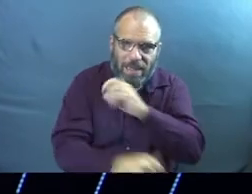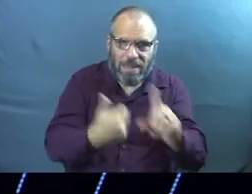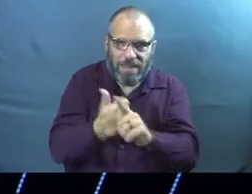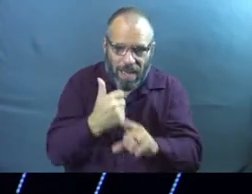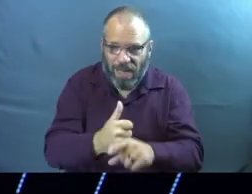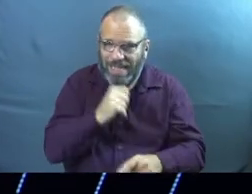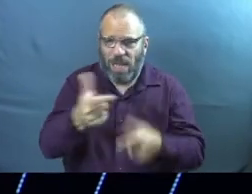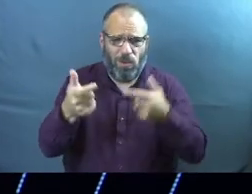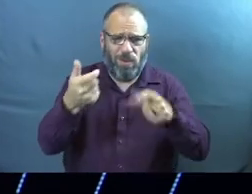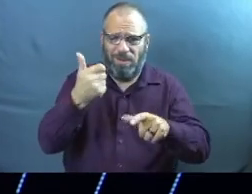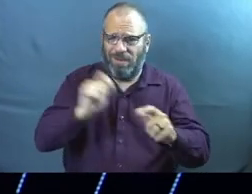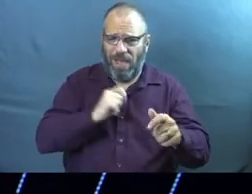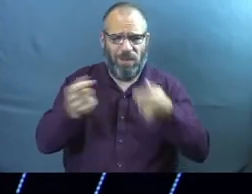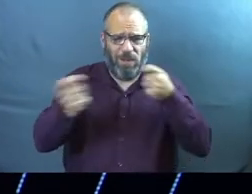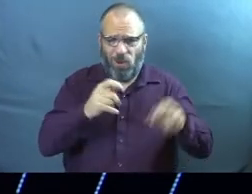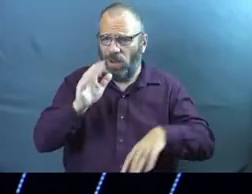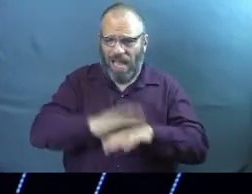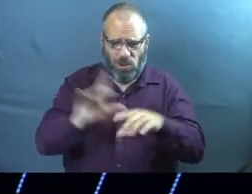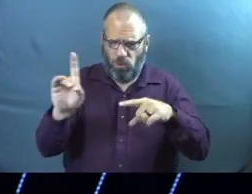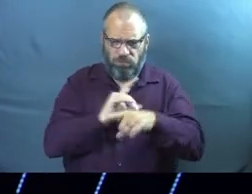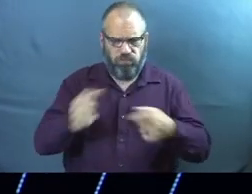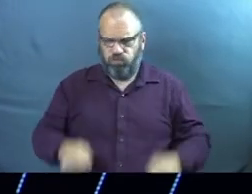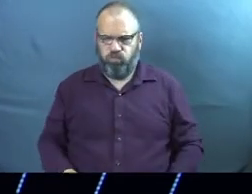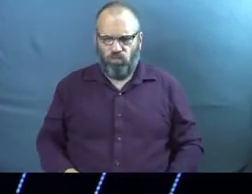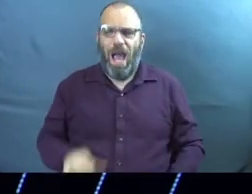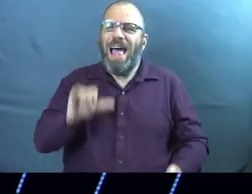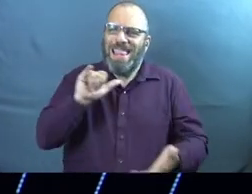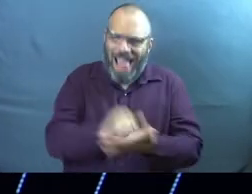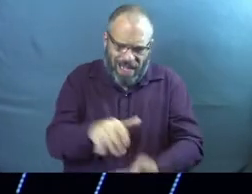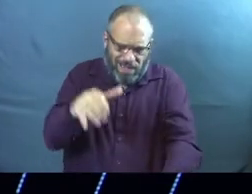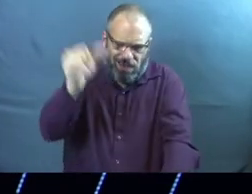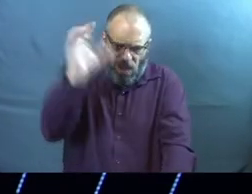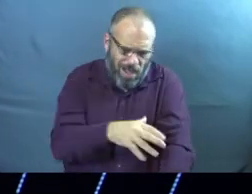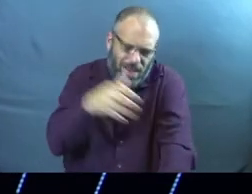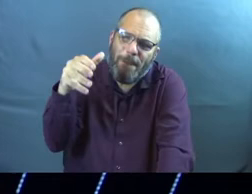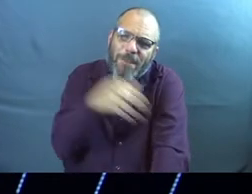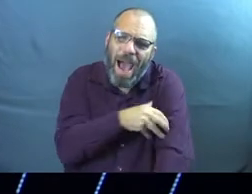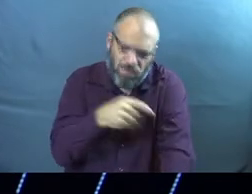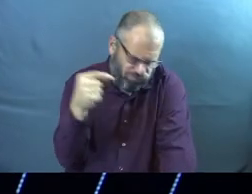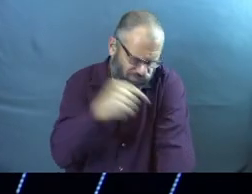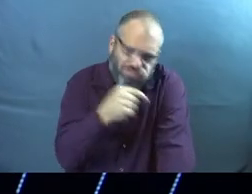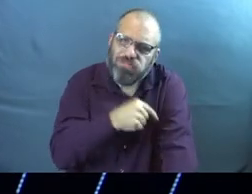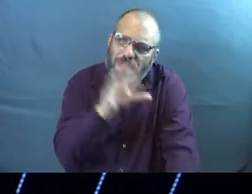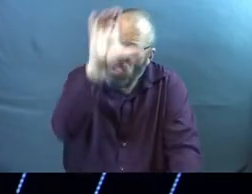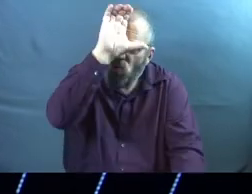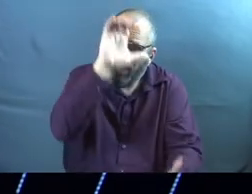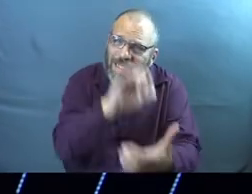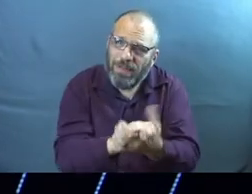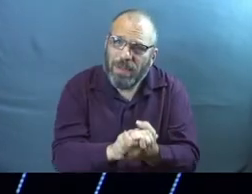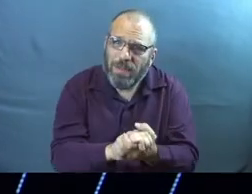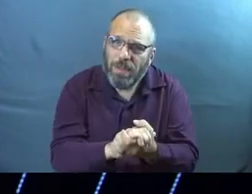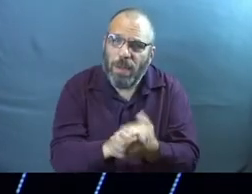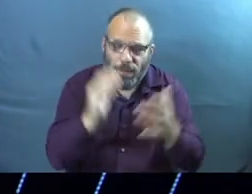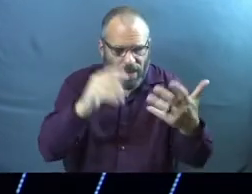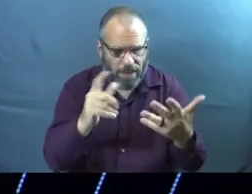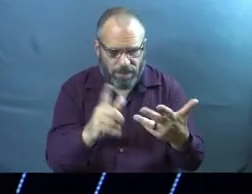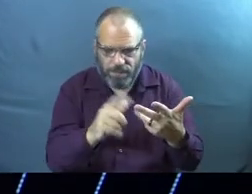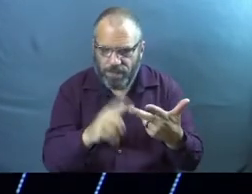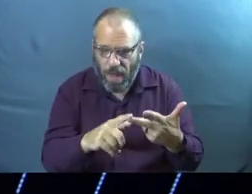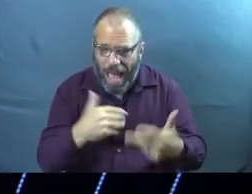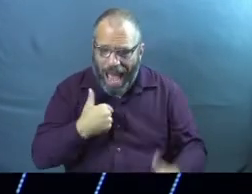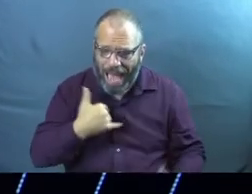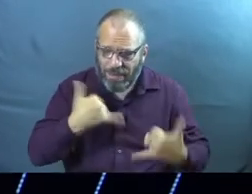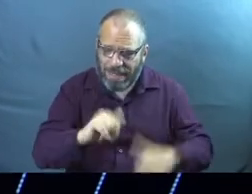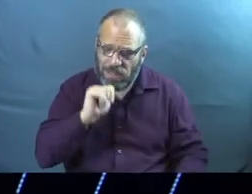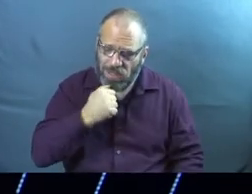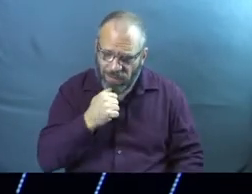your self-control, not your discipline. It's the power of God that you would believe it. Next, I'm still